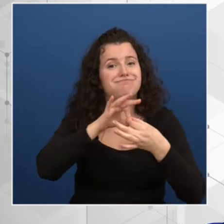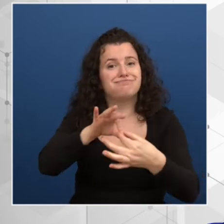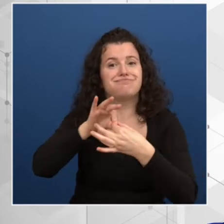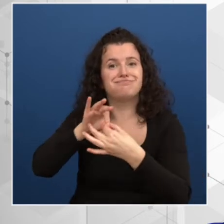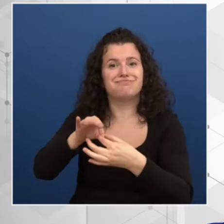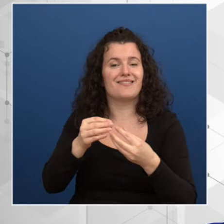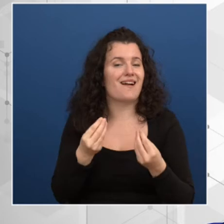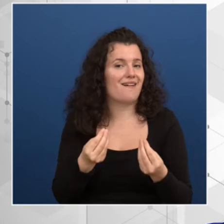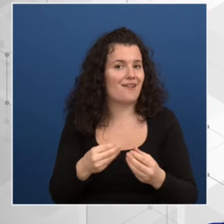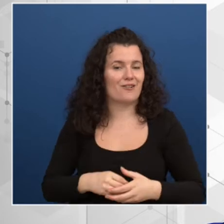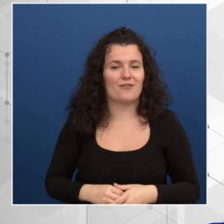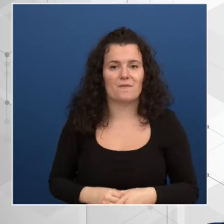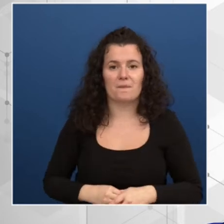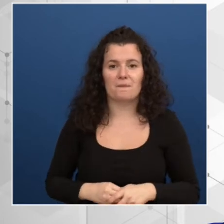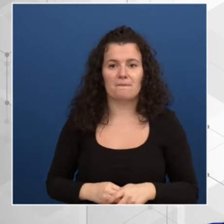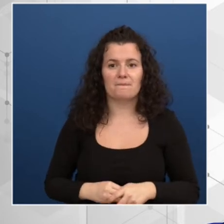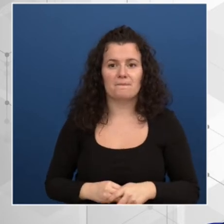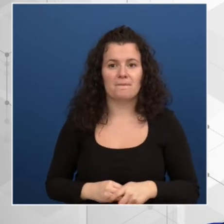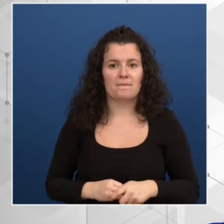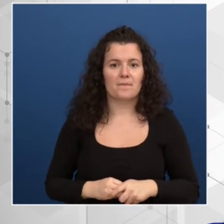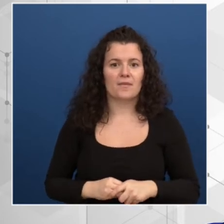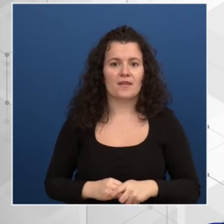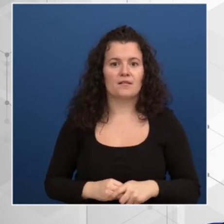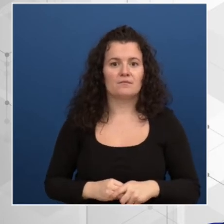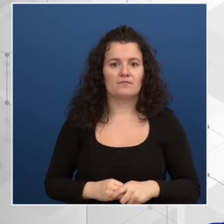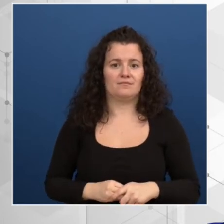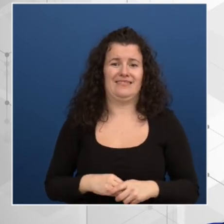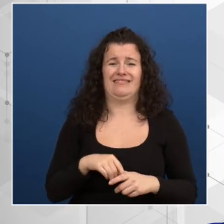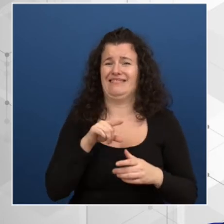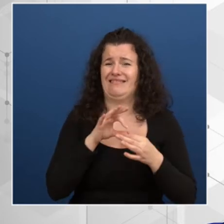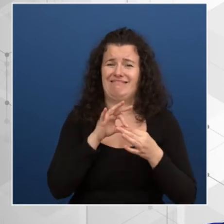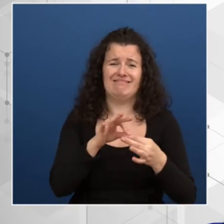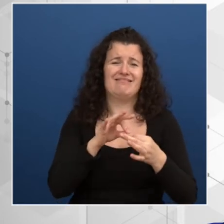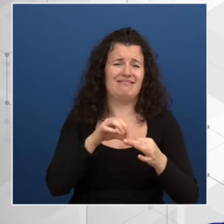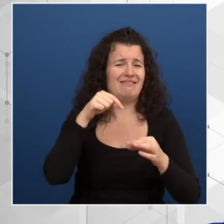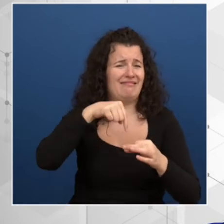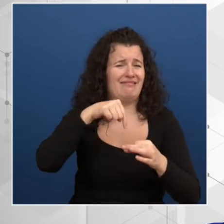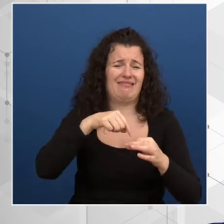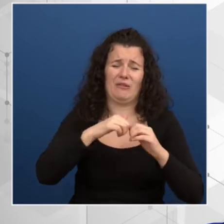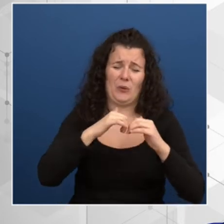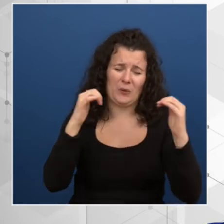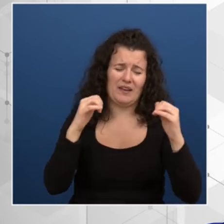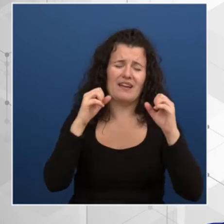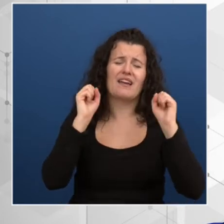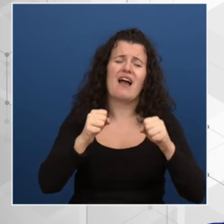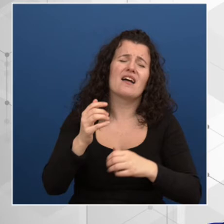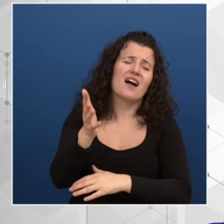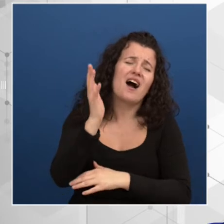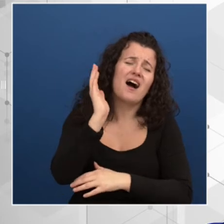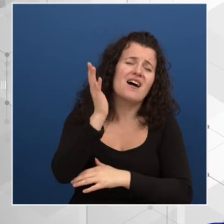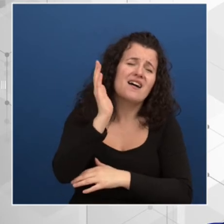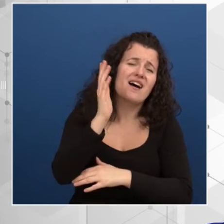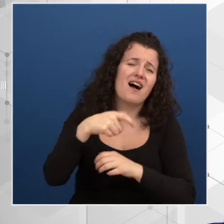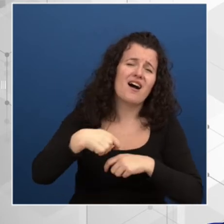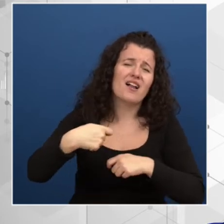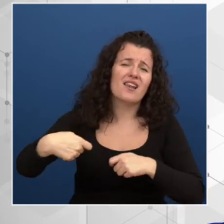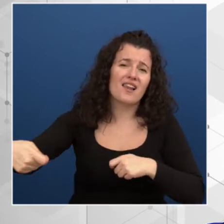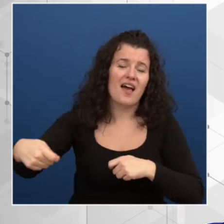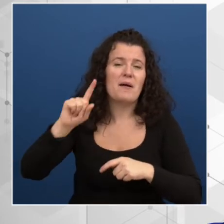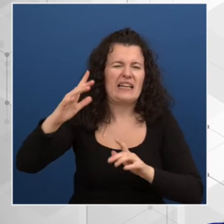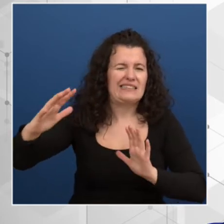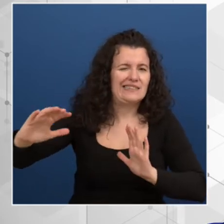do, and I could spend ages talking about one topic like documents and accessibility, but I want to consider how we work together in